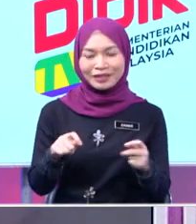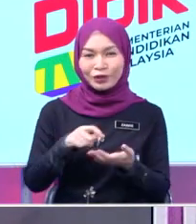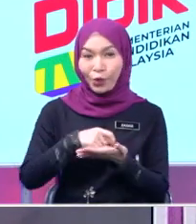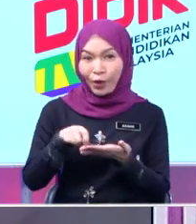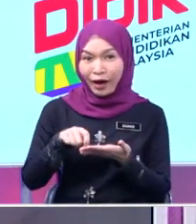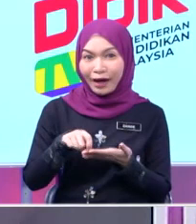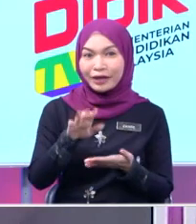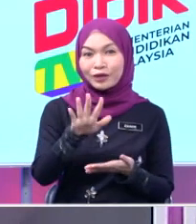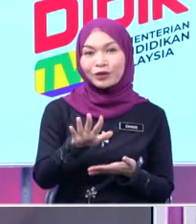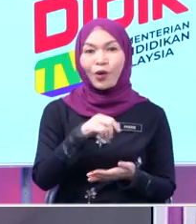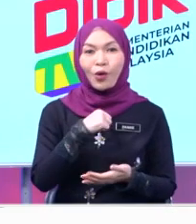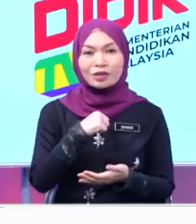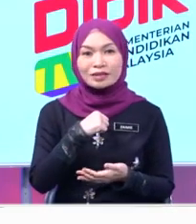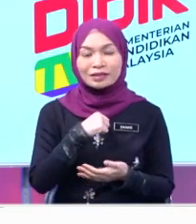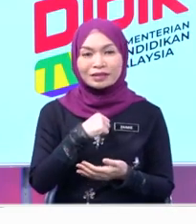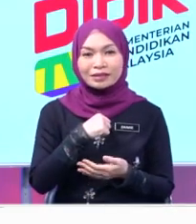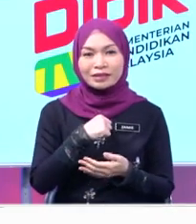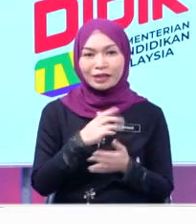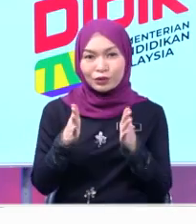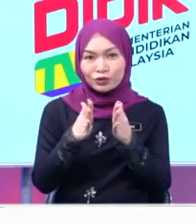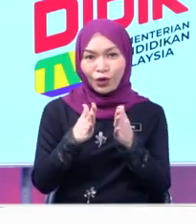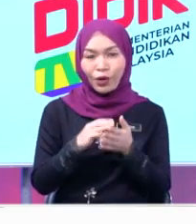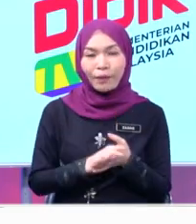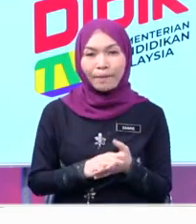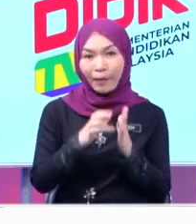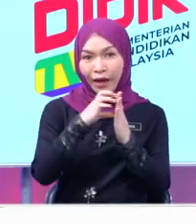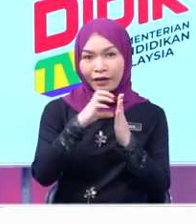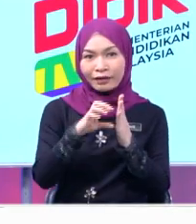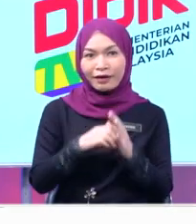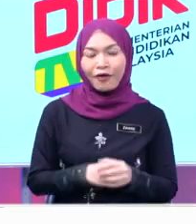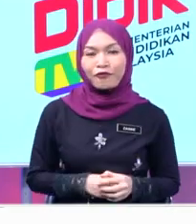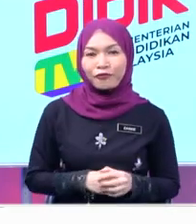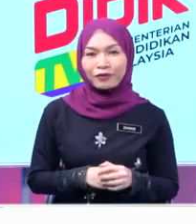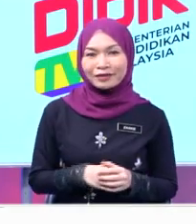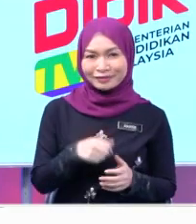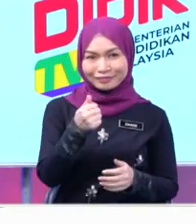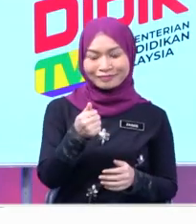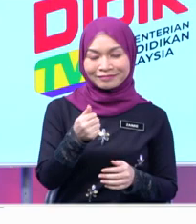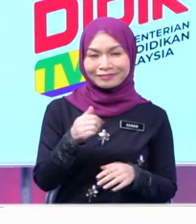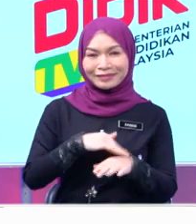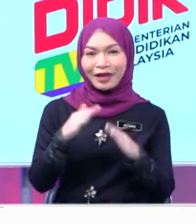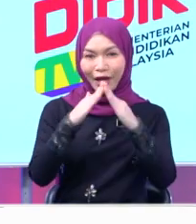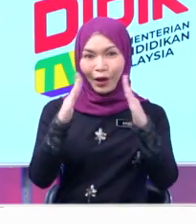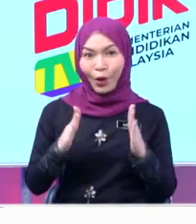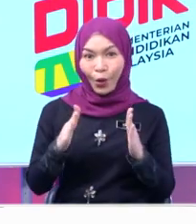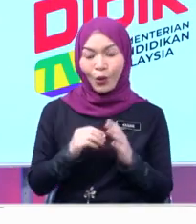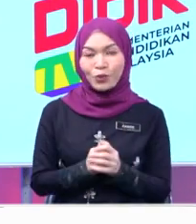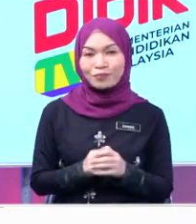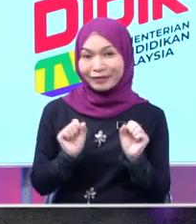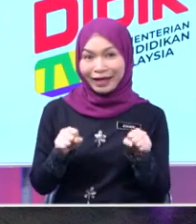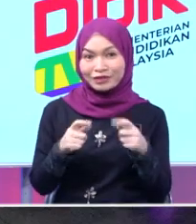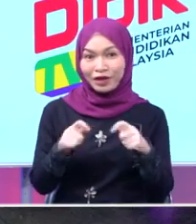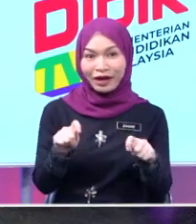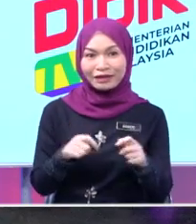own short opening All right. paragraph. Okay? For those of you watching at home, you can try this as well. Try to write your